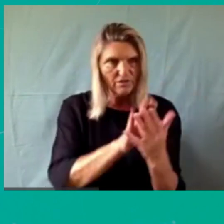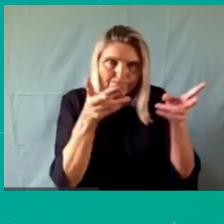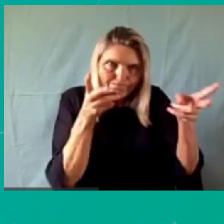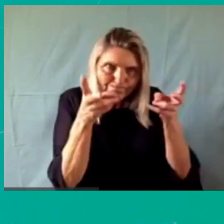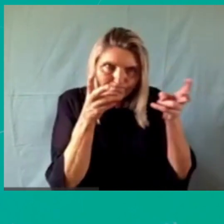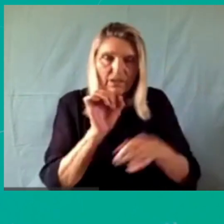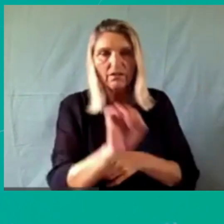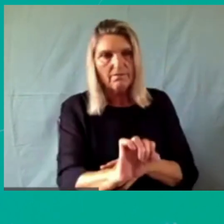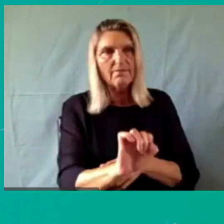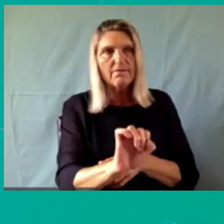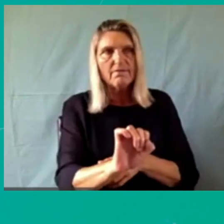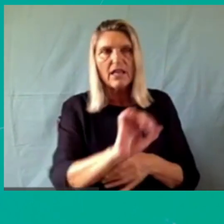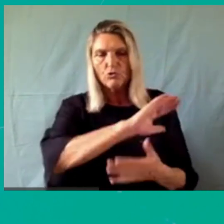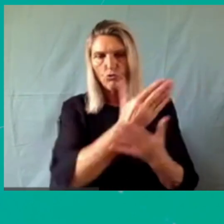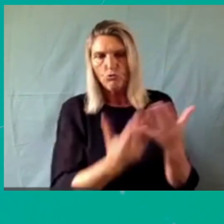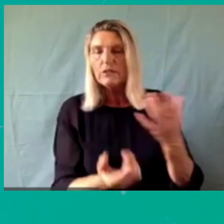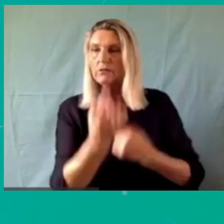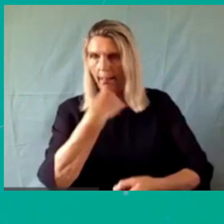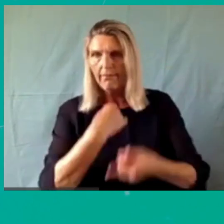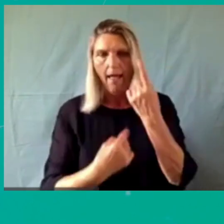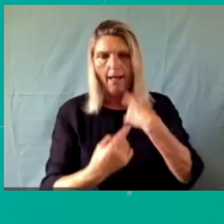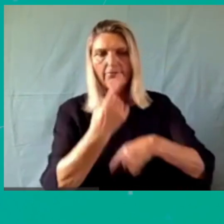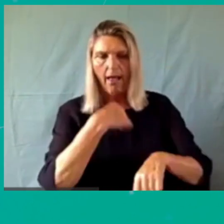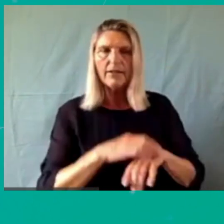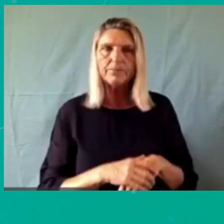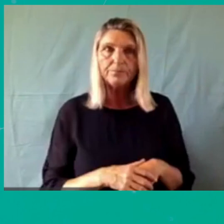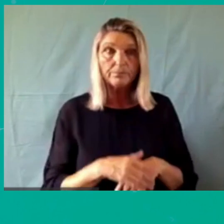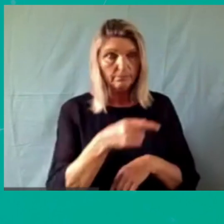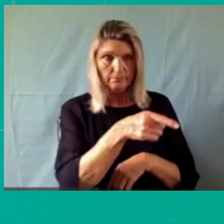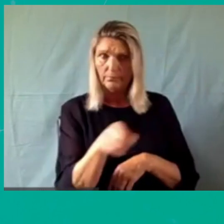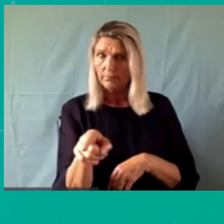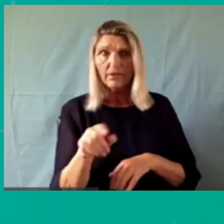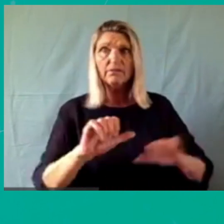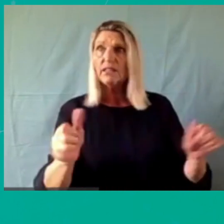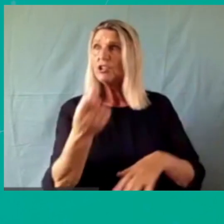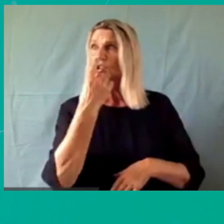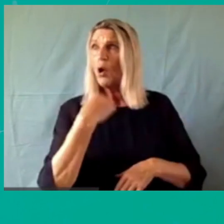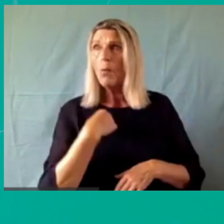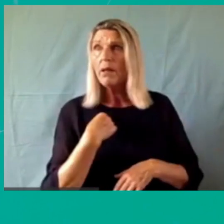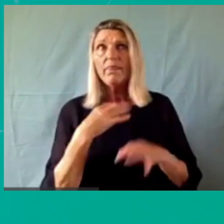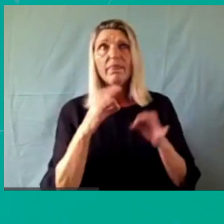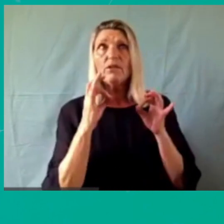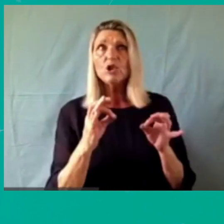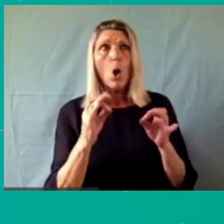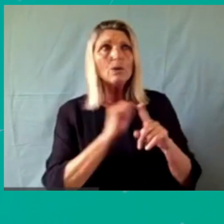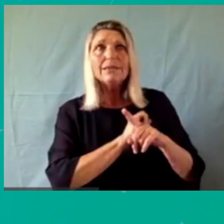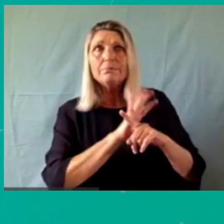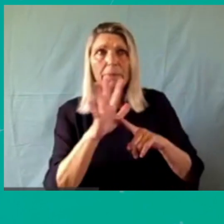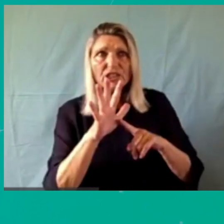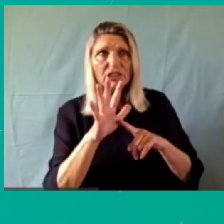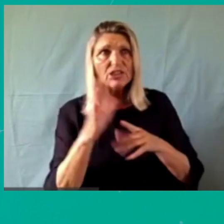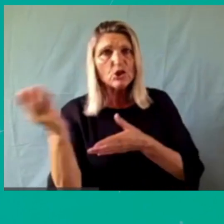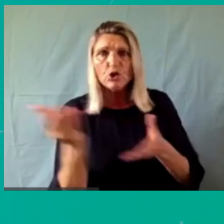Disabled people have highlighted to me the lack of specialist family violence and sexual violence services and